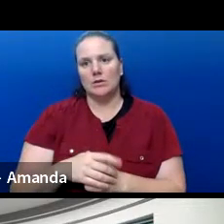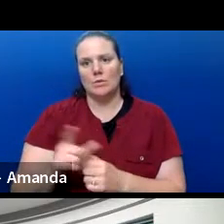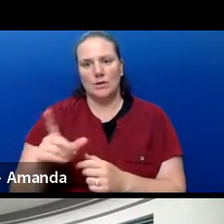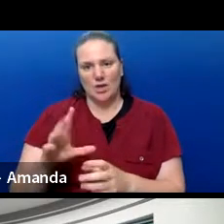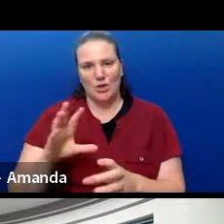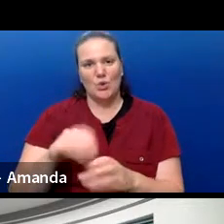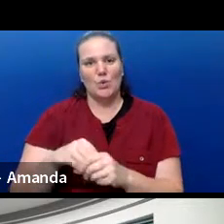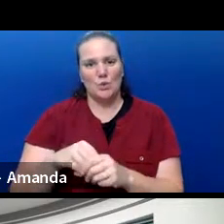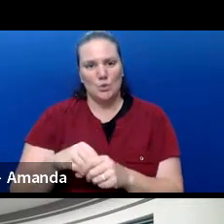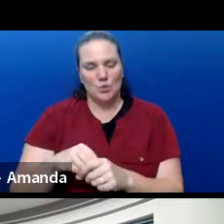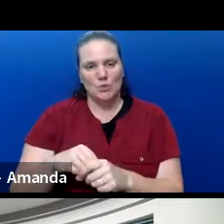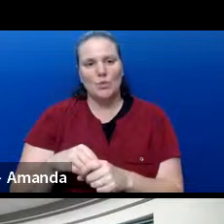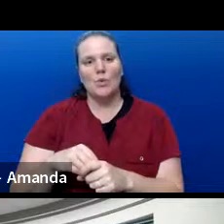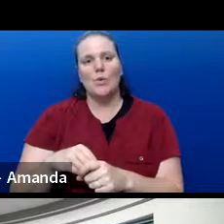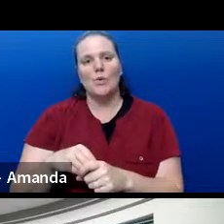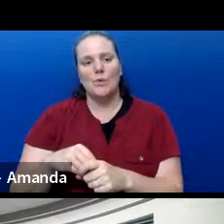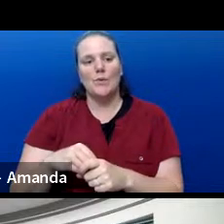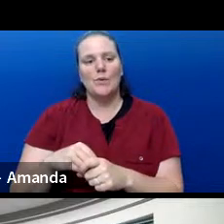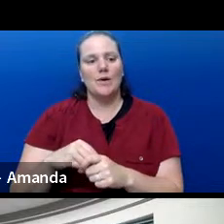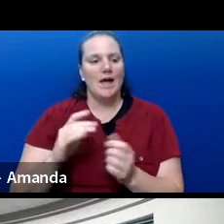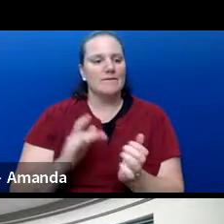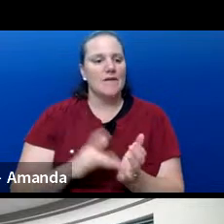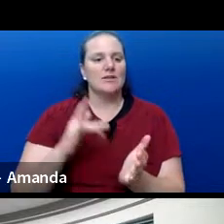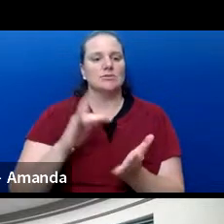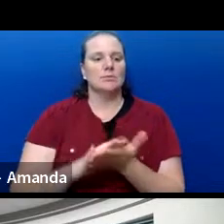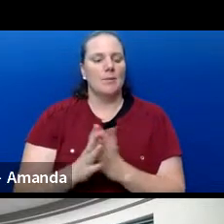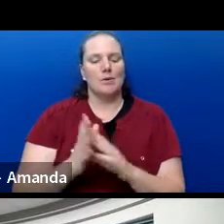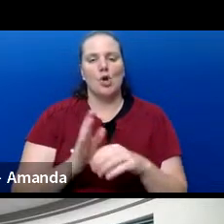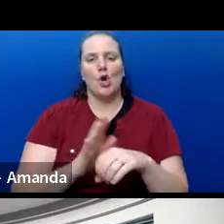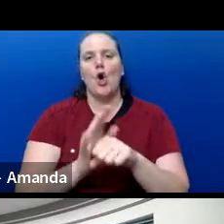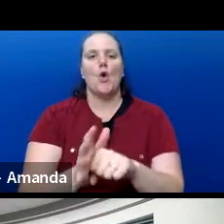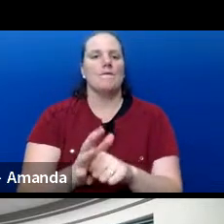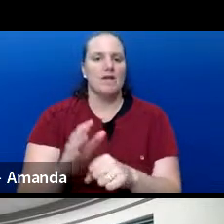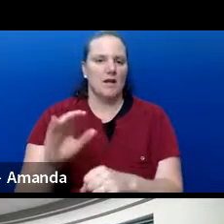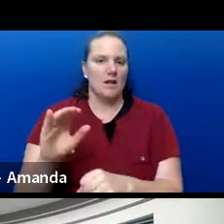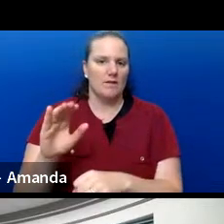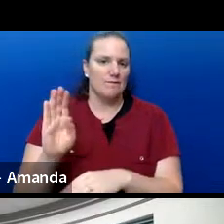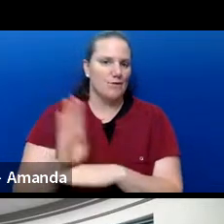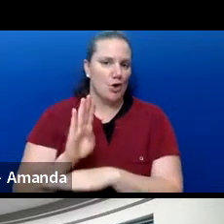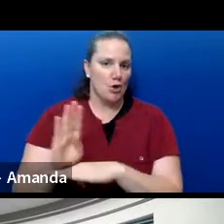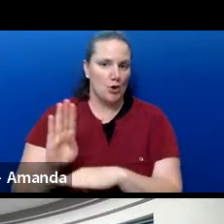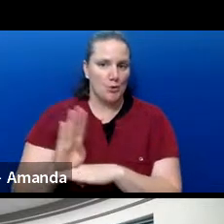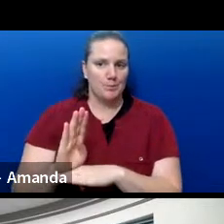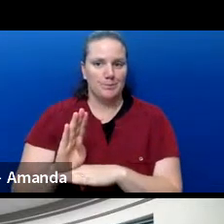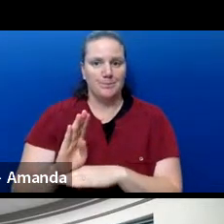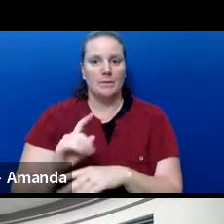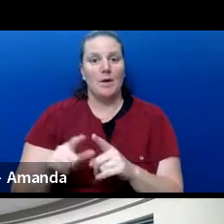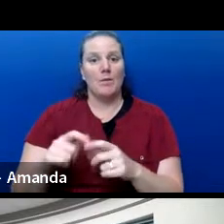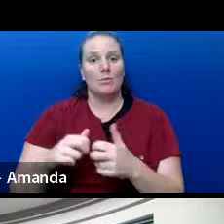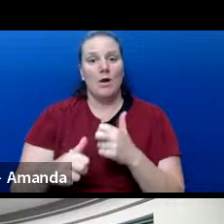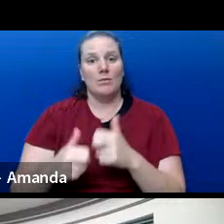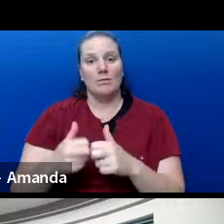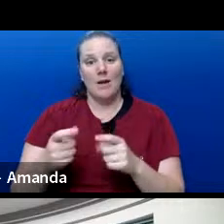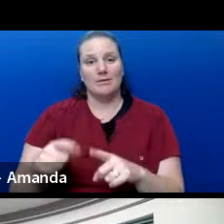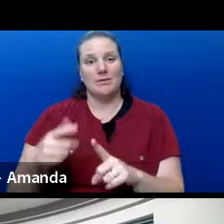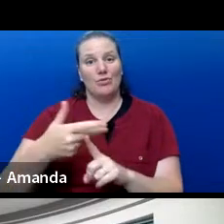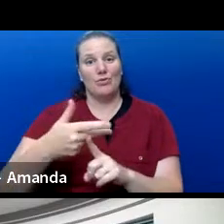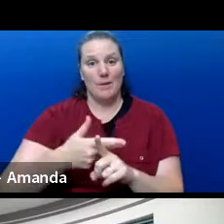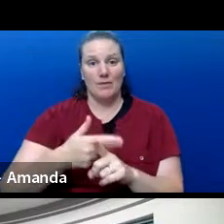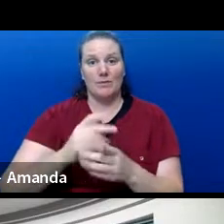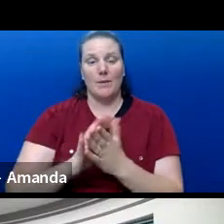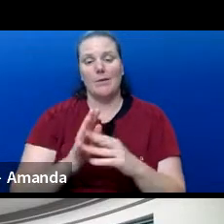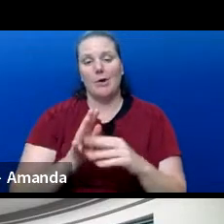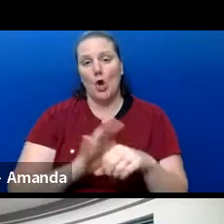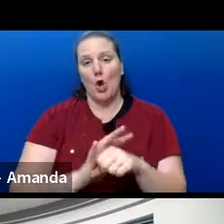include advantage to being a co-bid firm or some bids. The problem was it takes 3 months to become a co-bid firm, and